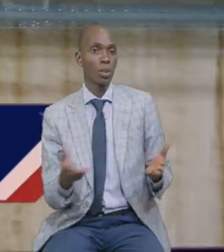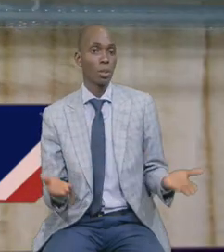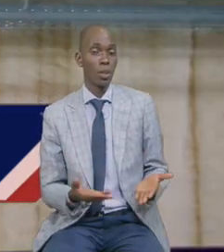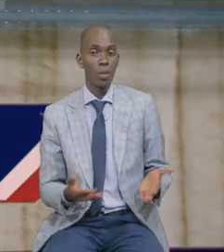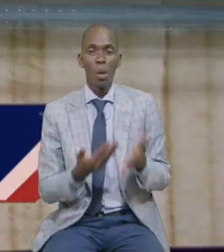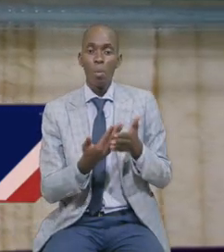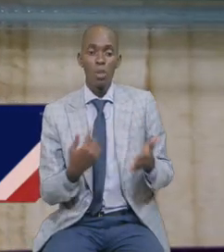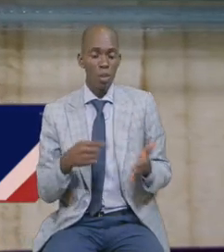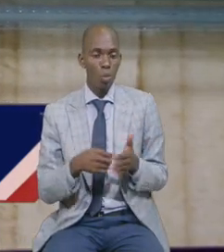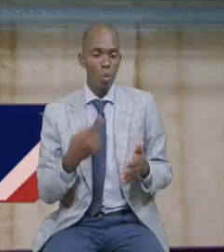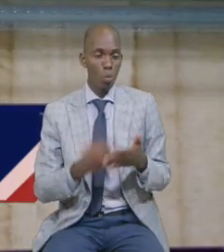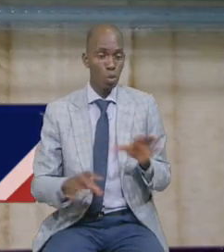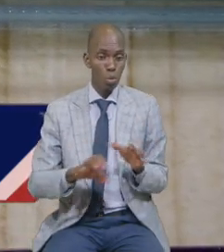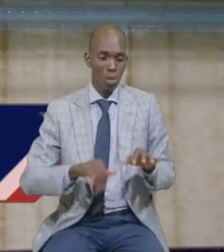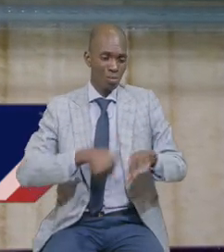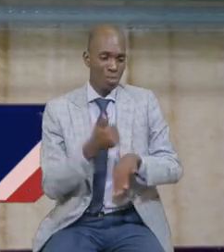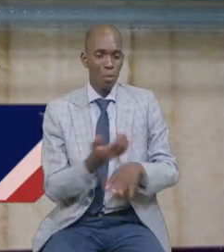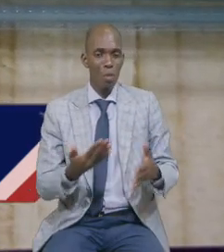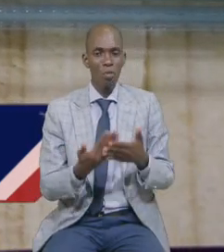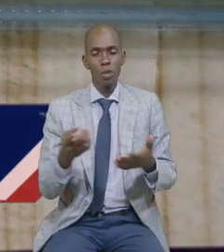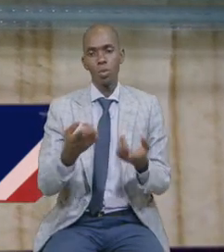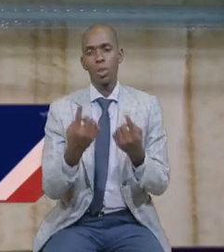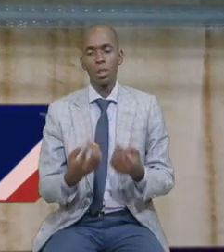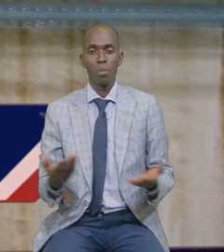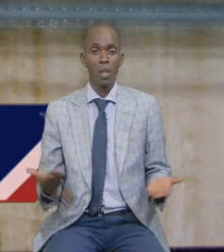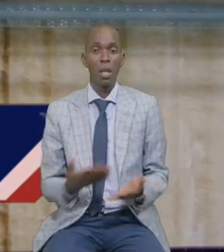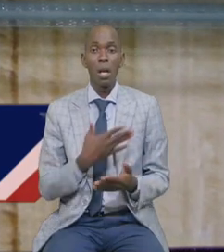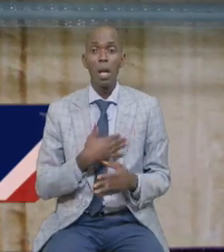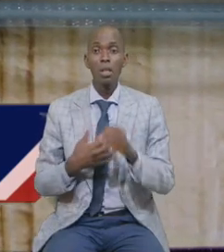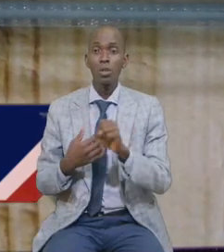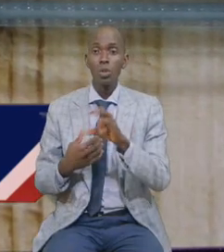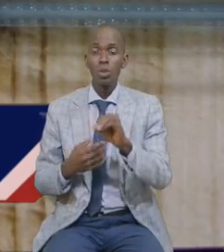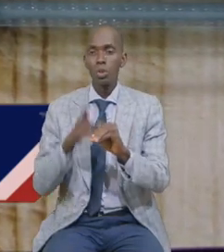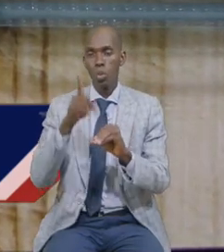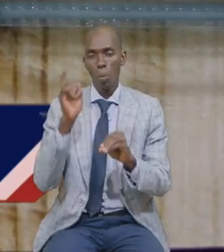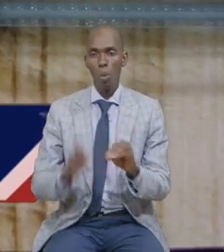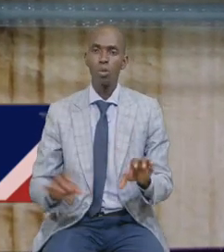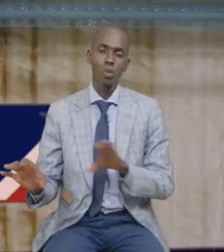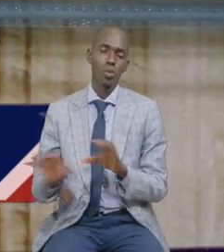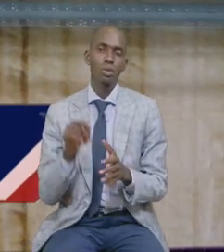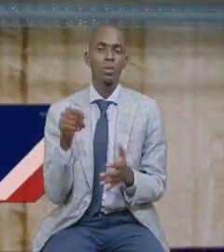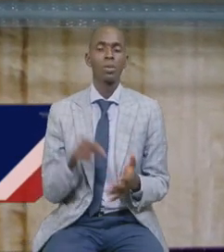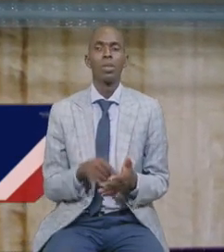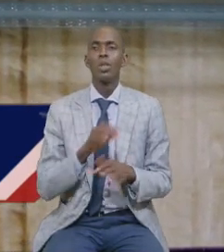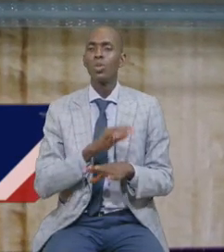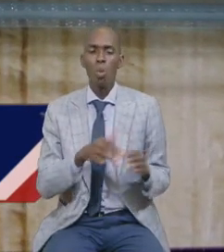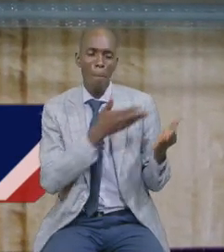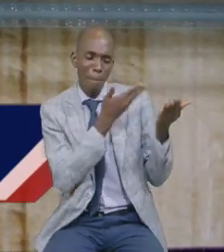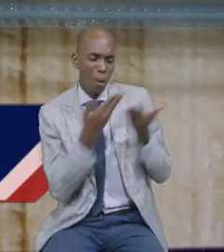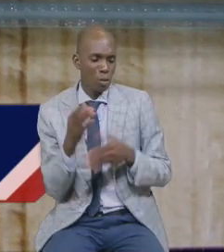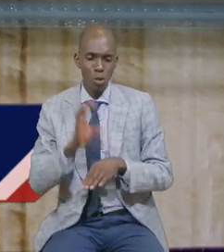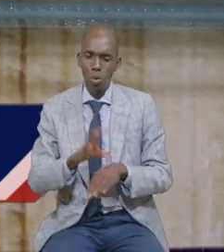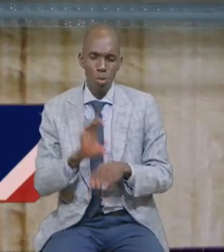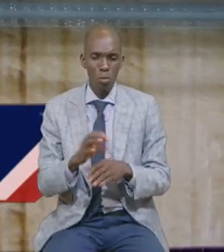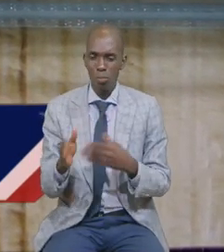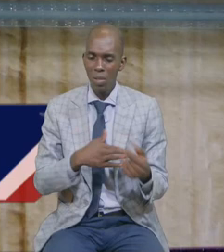you came to work here, and so you must do this. Don't carry church here. When you go to your